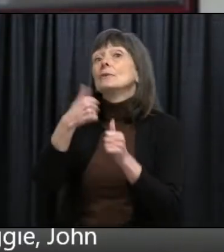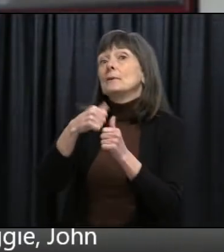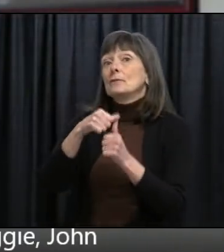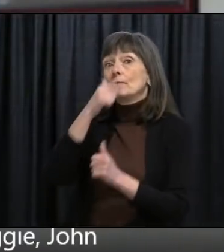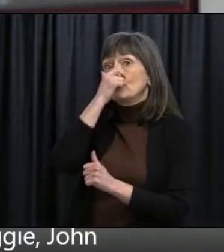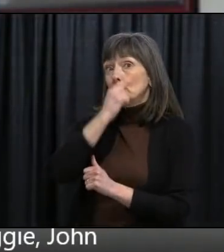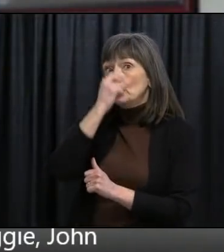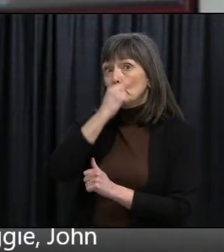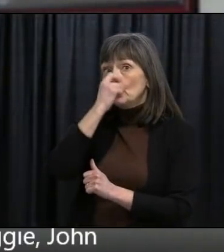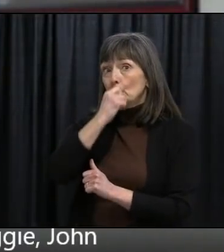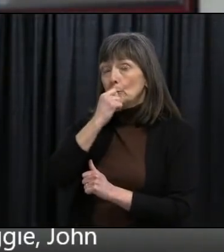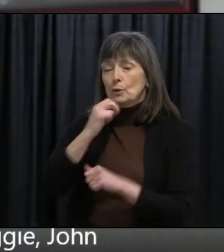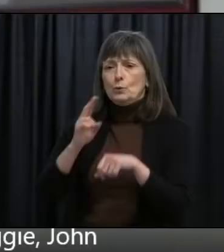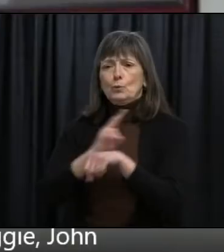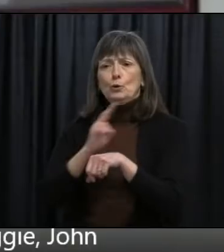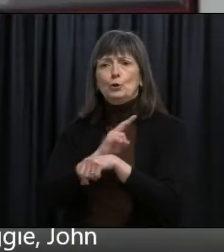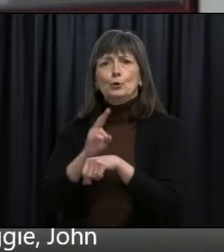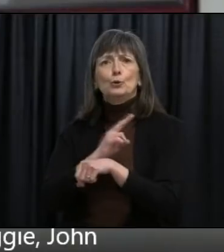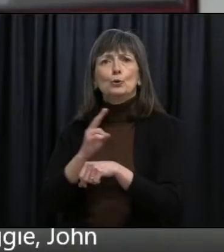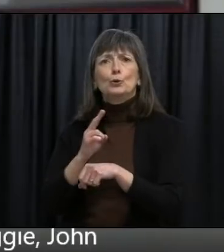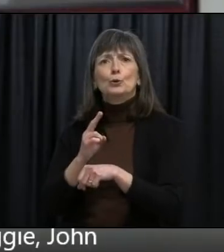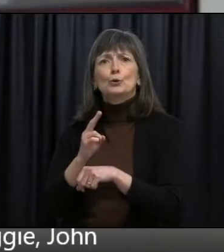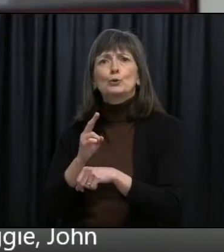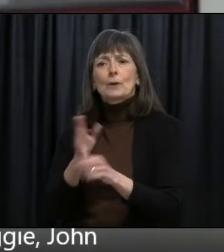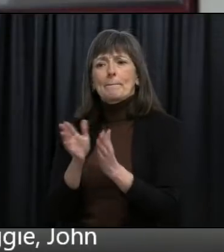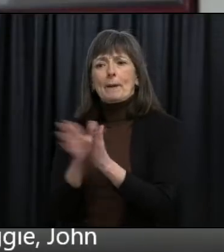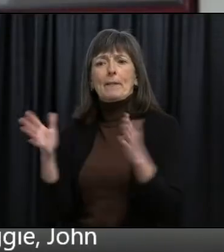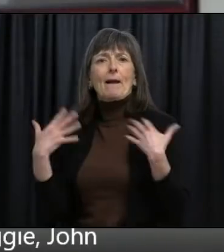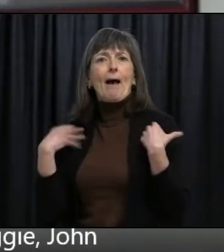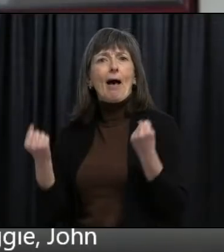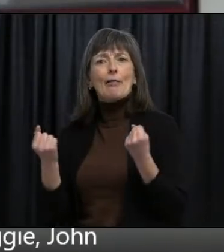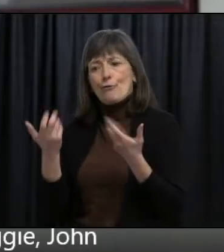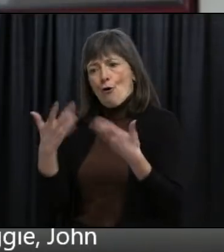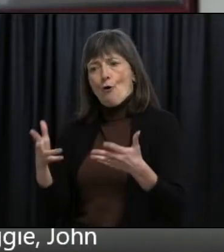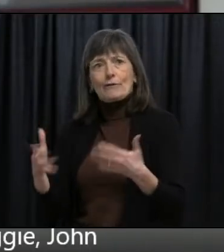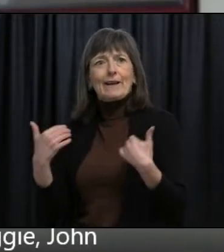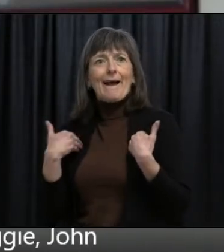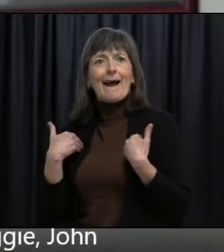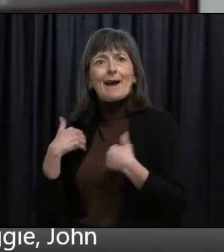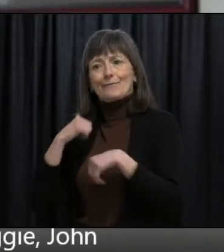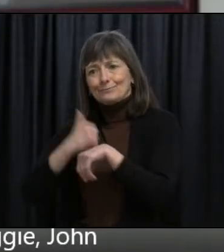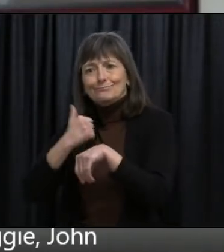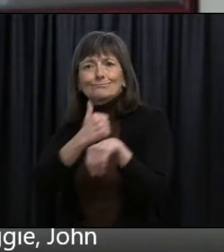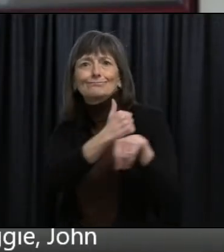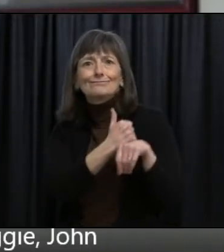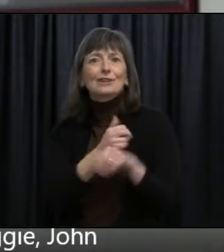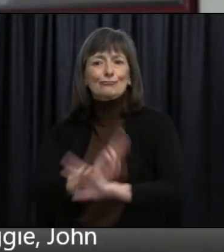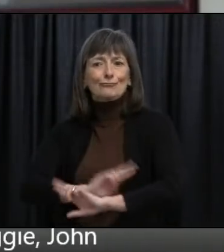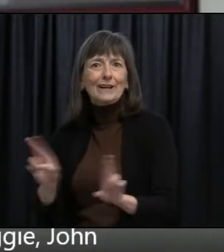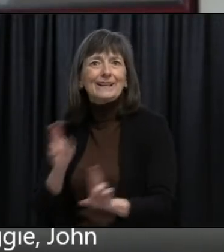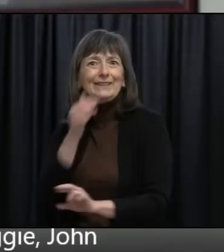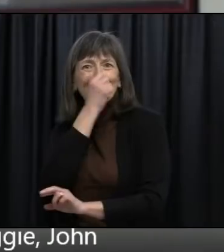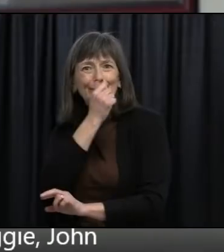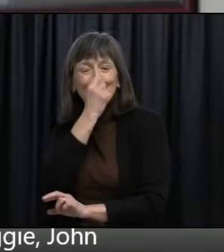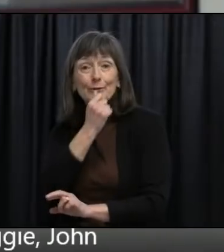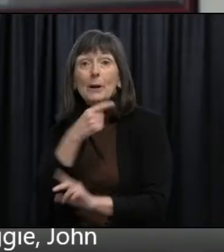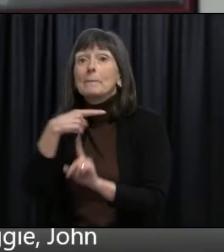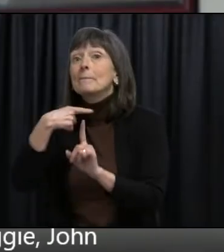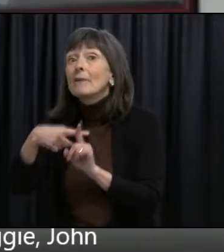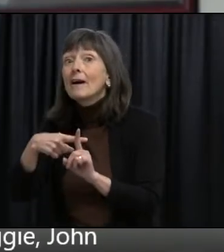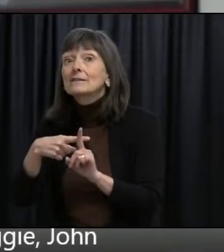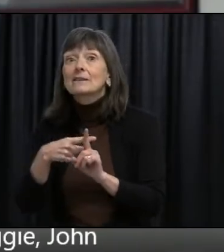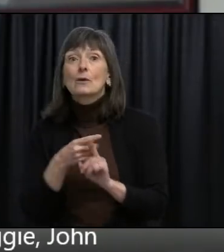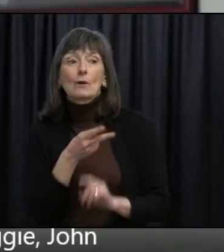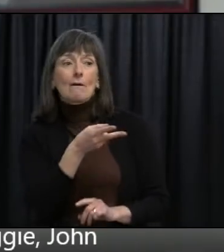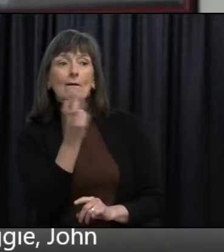recall that we used our existing public health clinics and mechanisms, and we also co-opted other